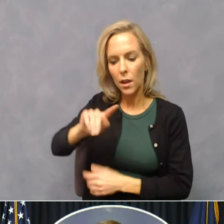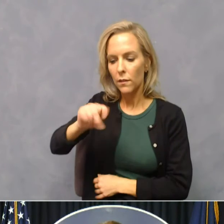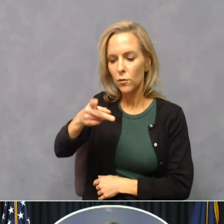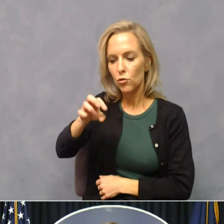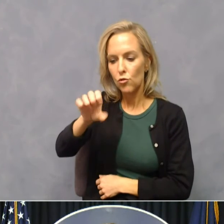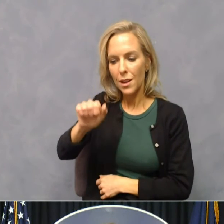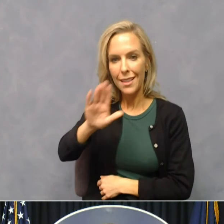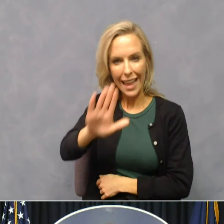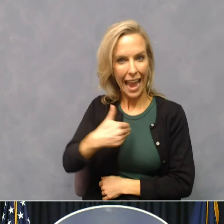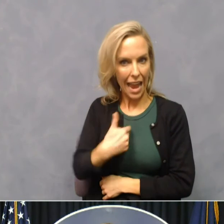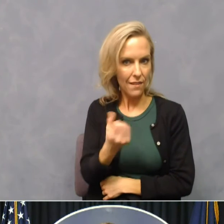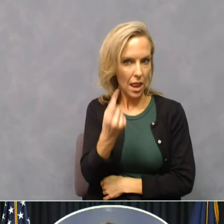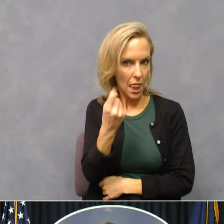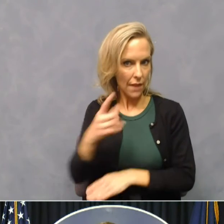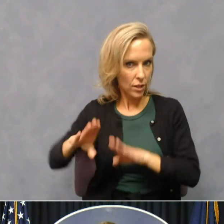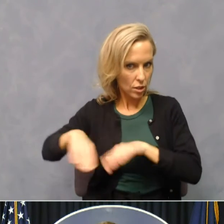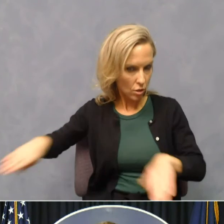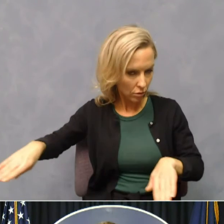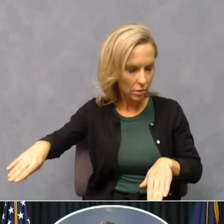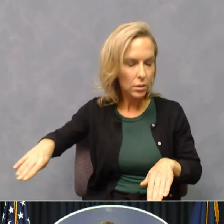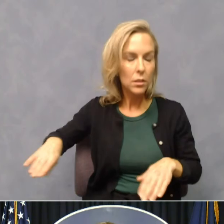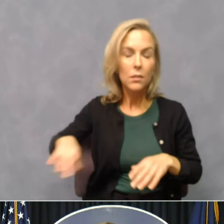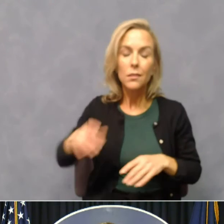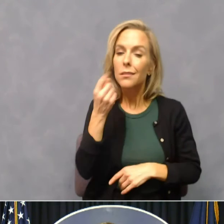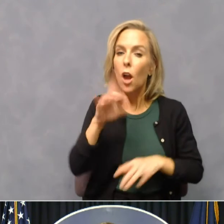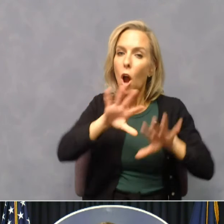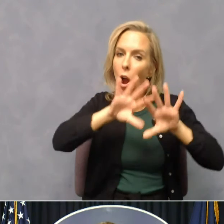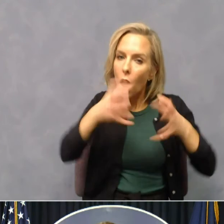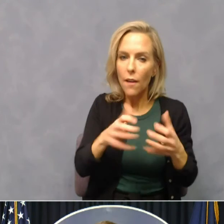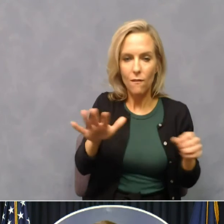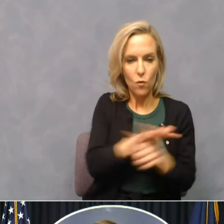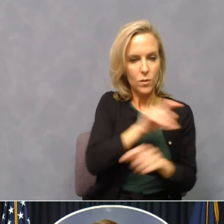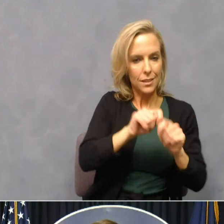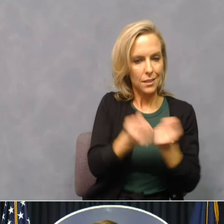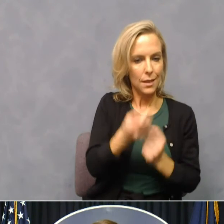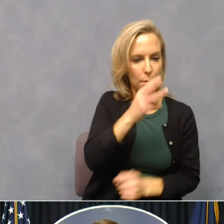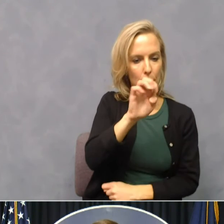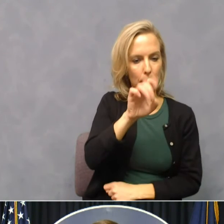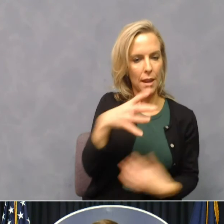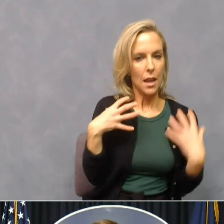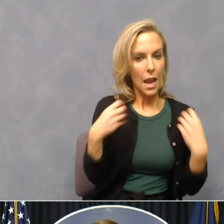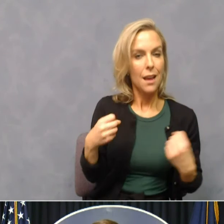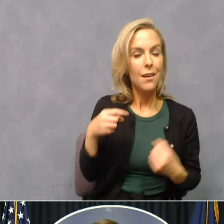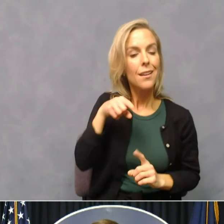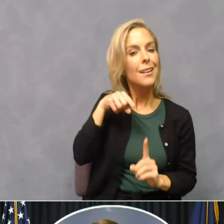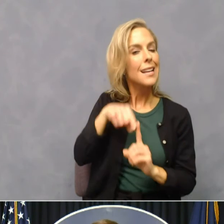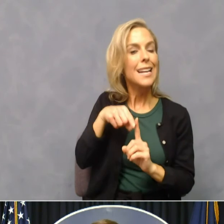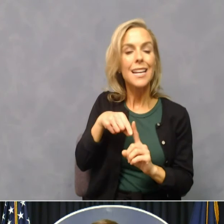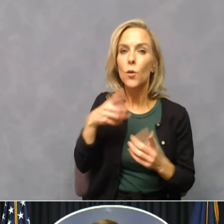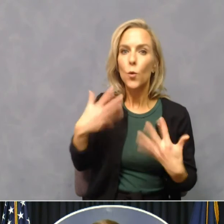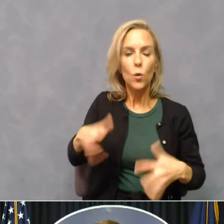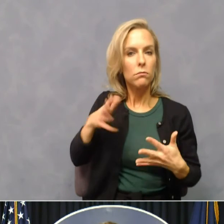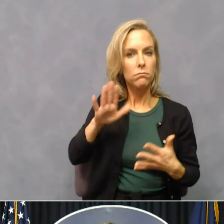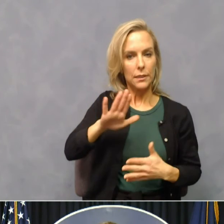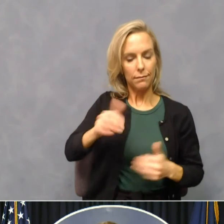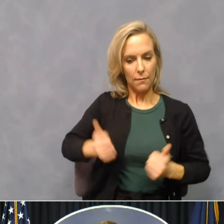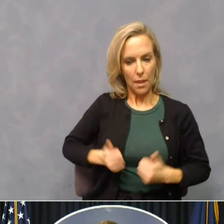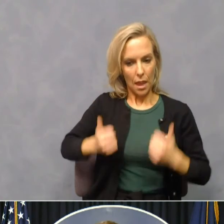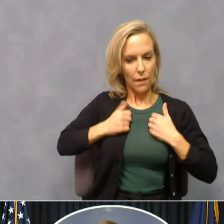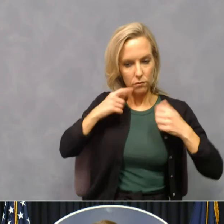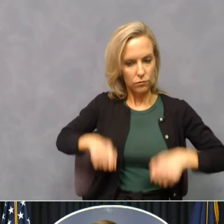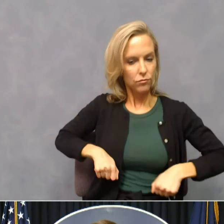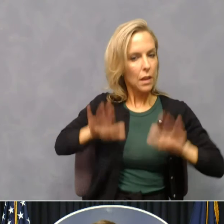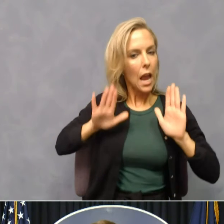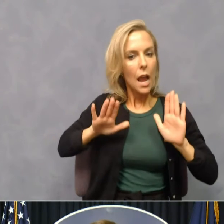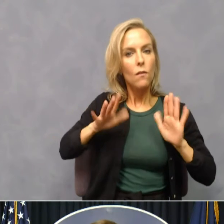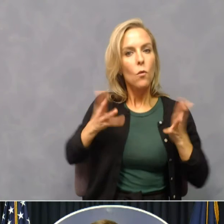children, as well as the entire team at Med Center Health. Dr. Miller paid the ultimate sacrifice for caring for other